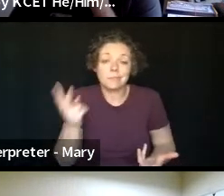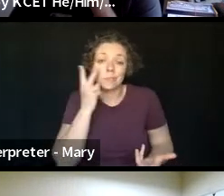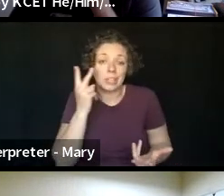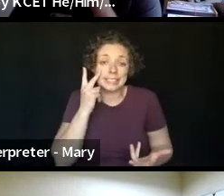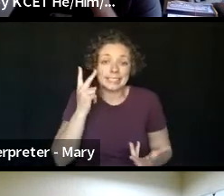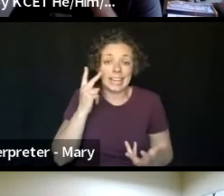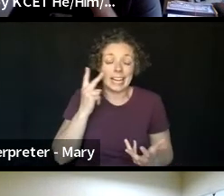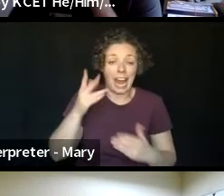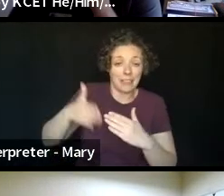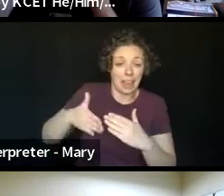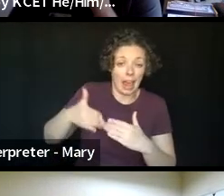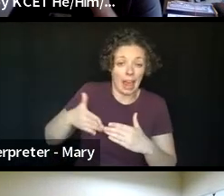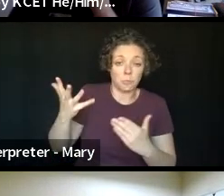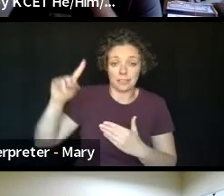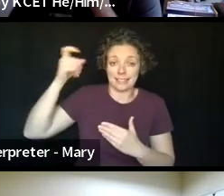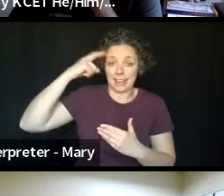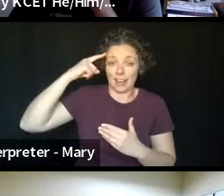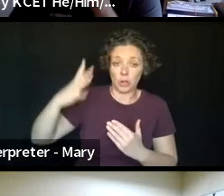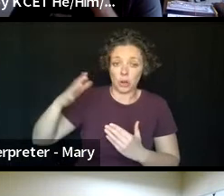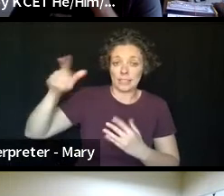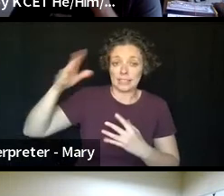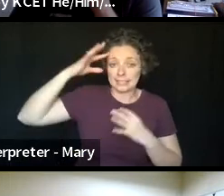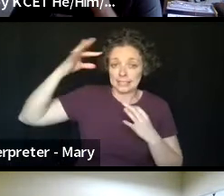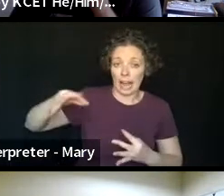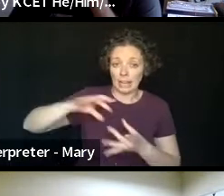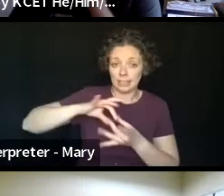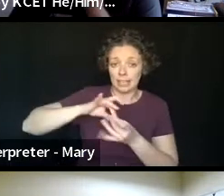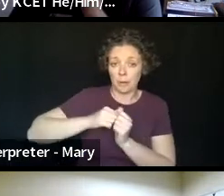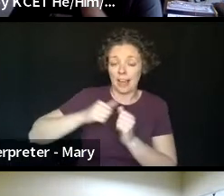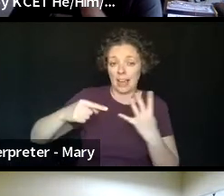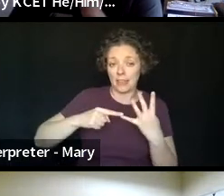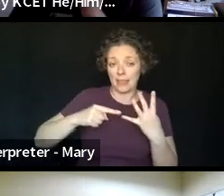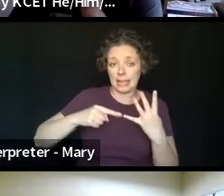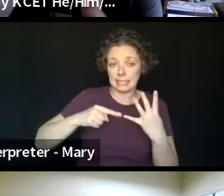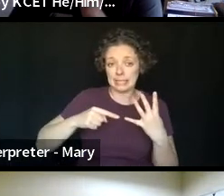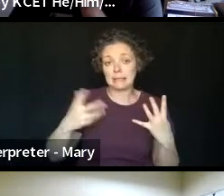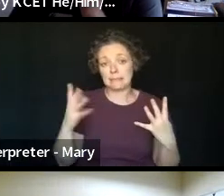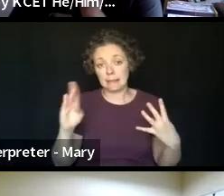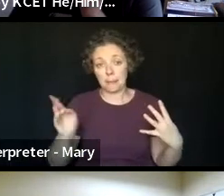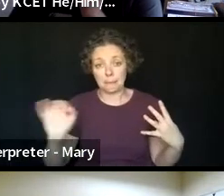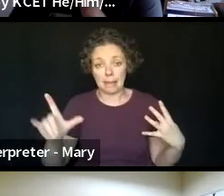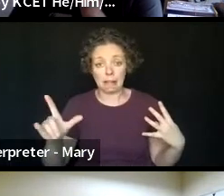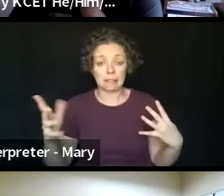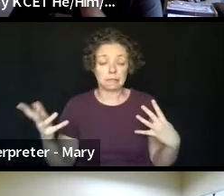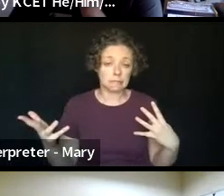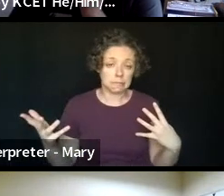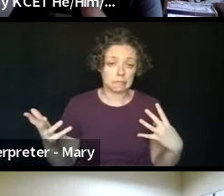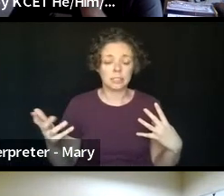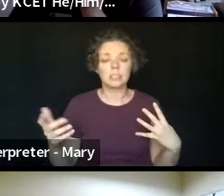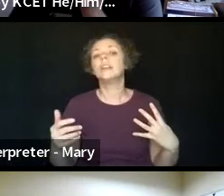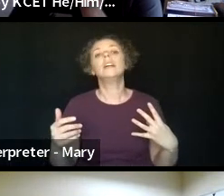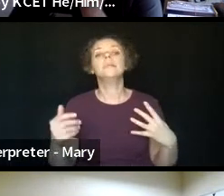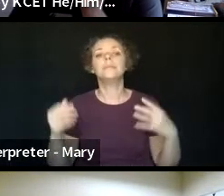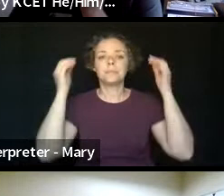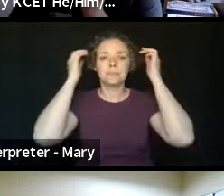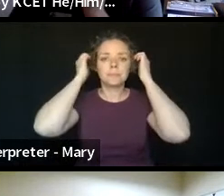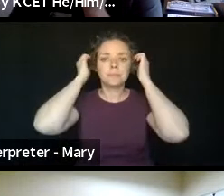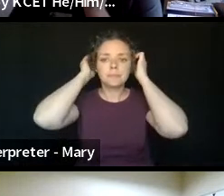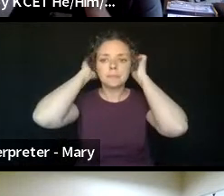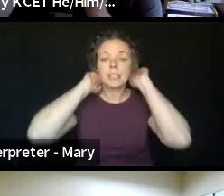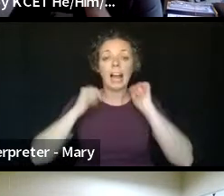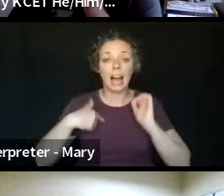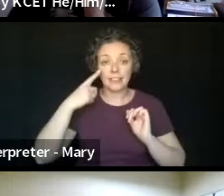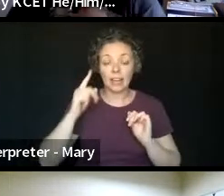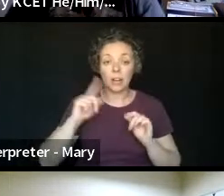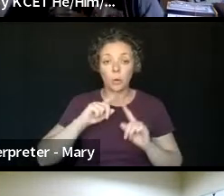the governor decides with this one. And when I believe when the next COVID meeting